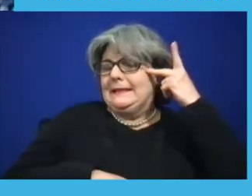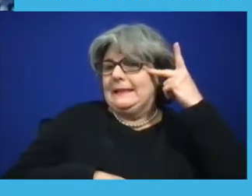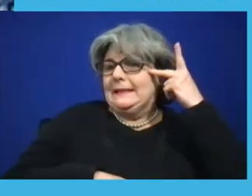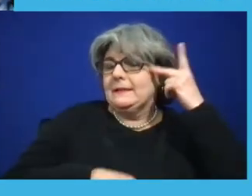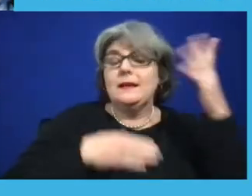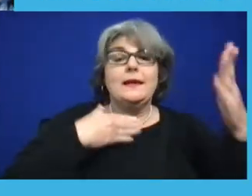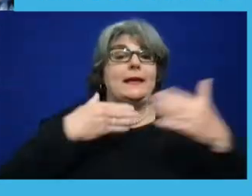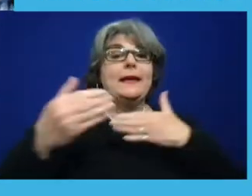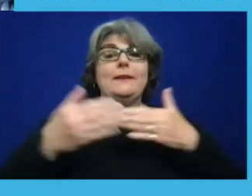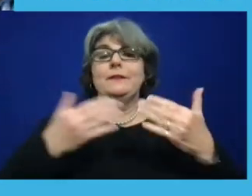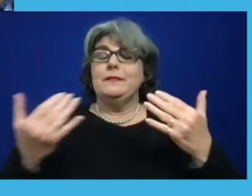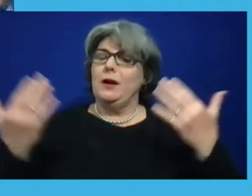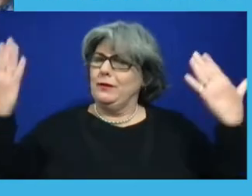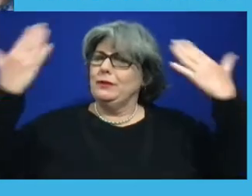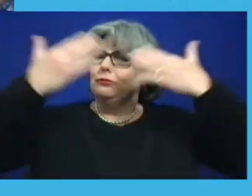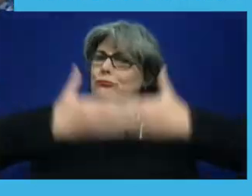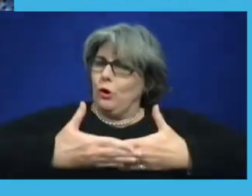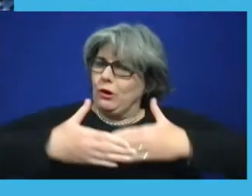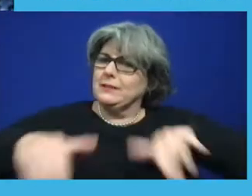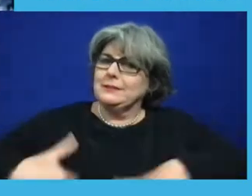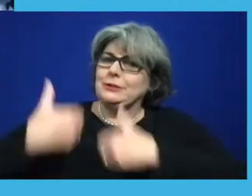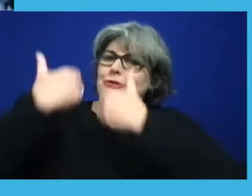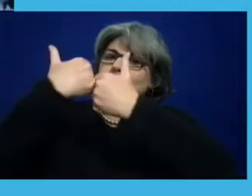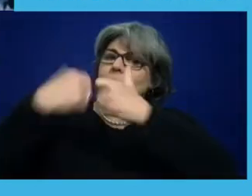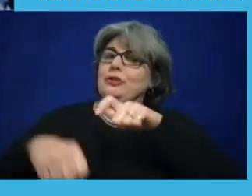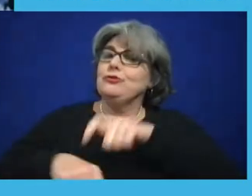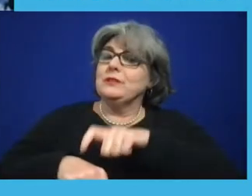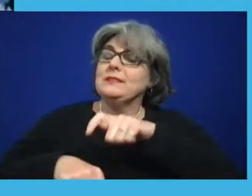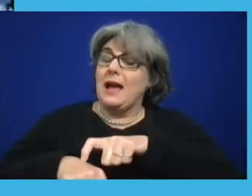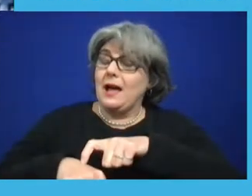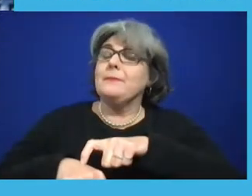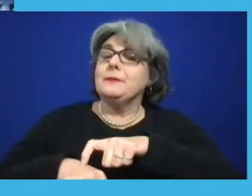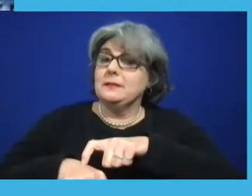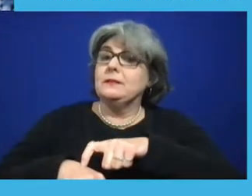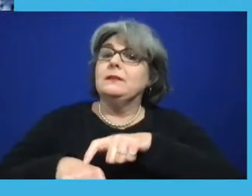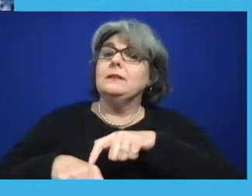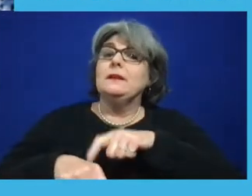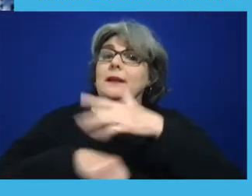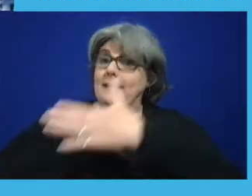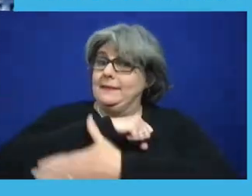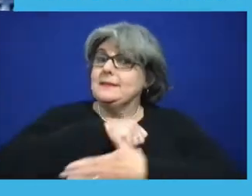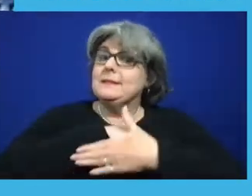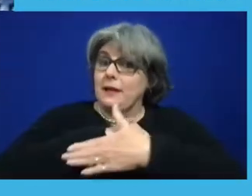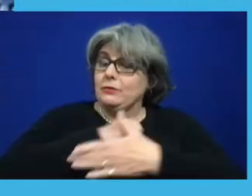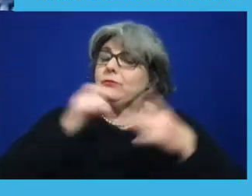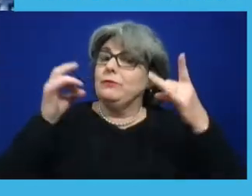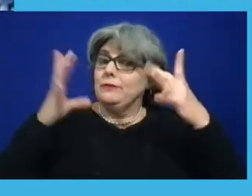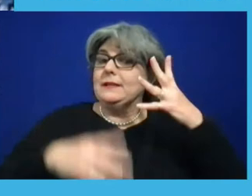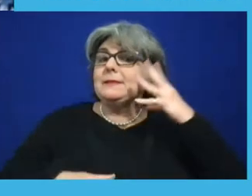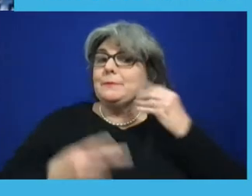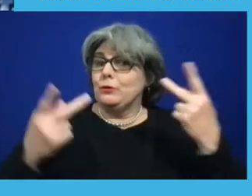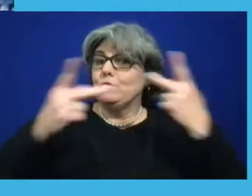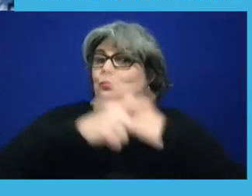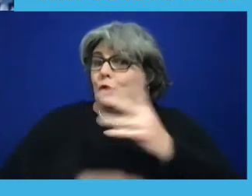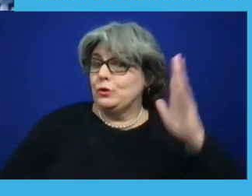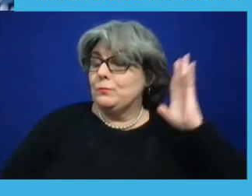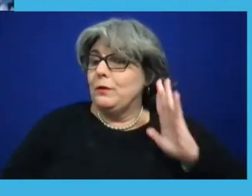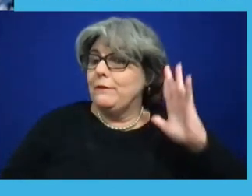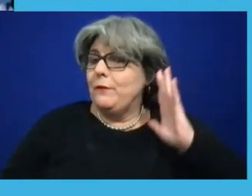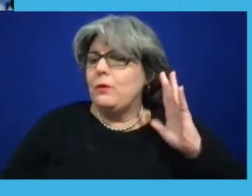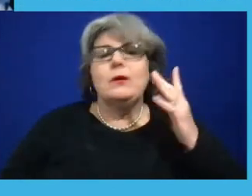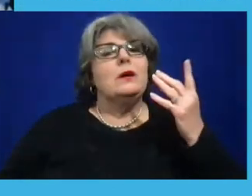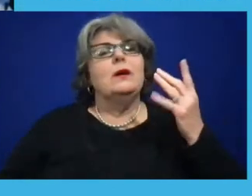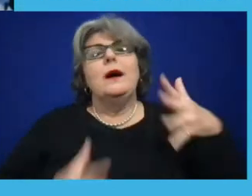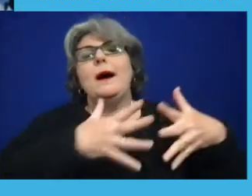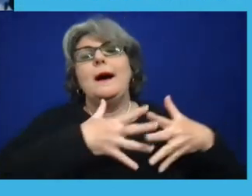I don't believe in those politics. Because even in our darkest moments, and there have been darker moments in